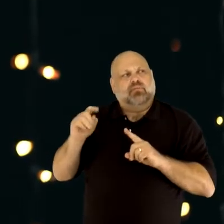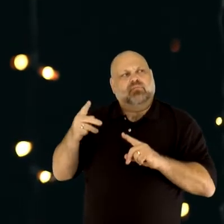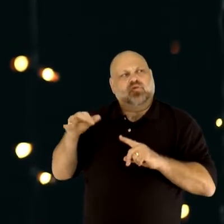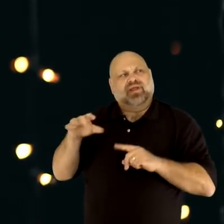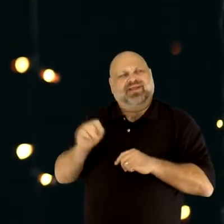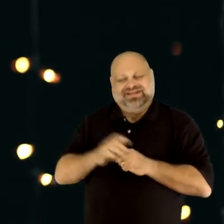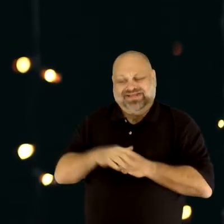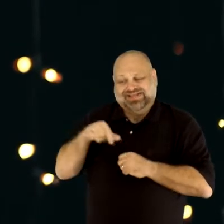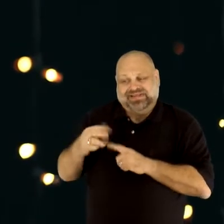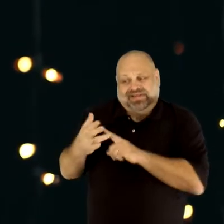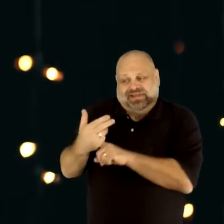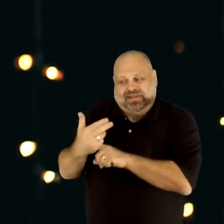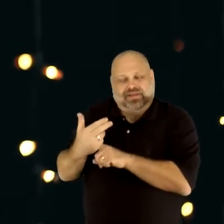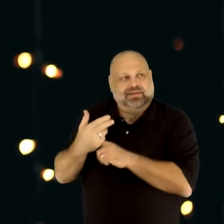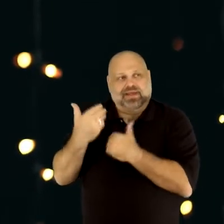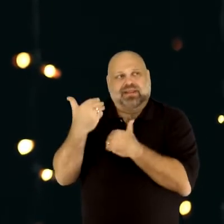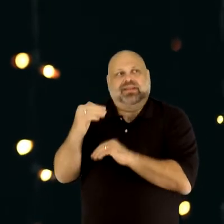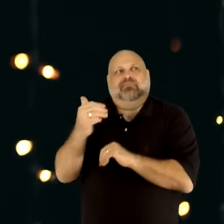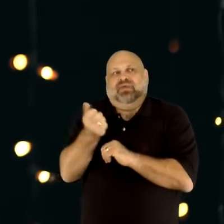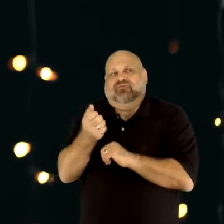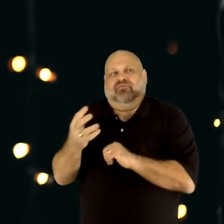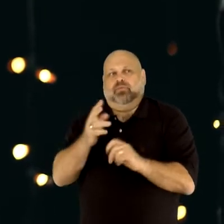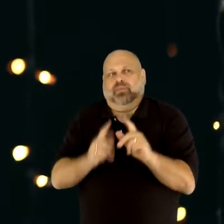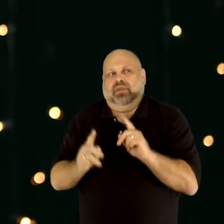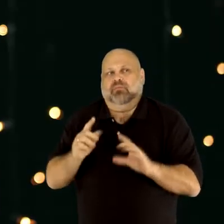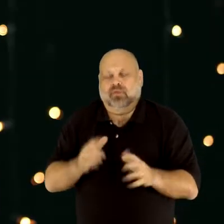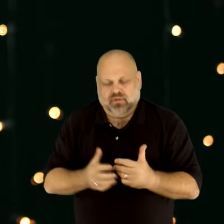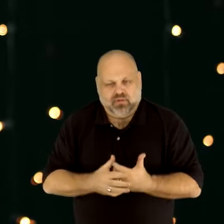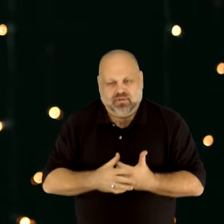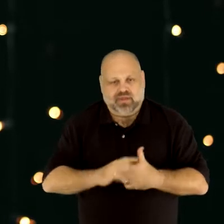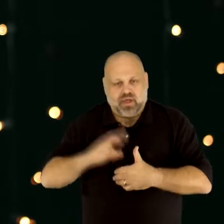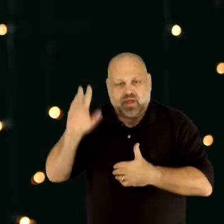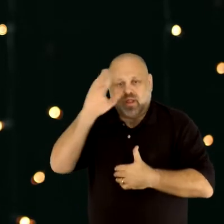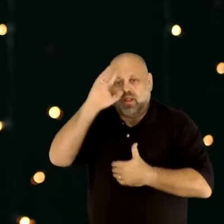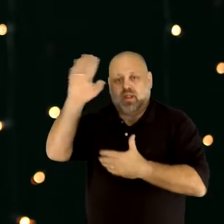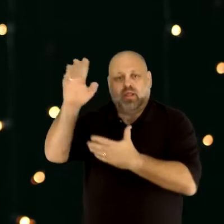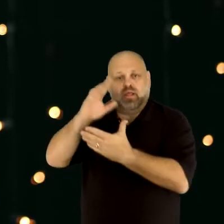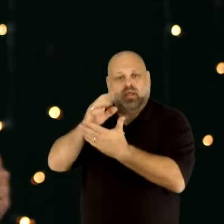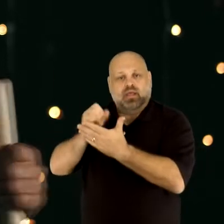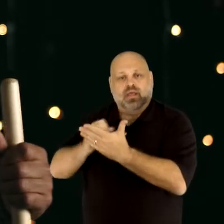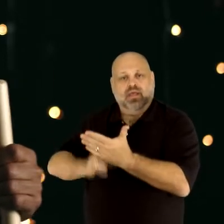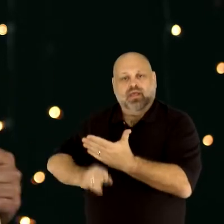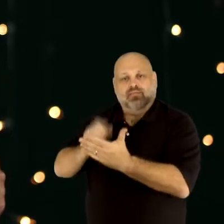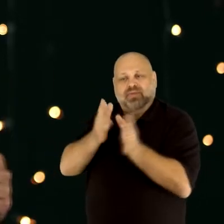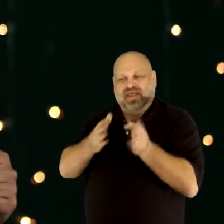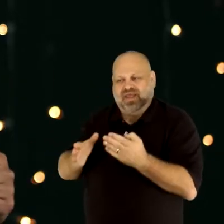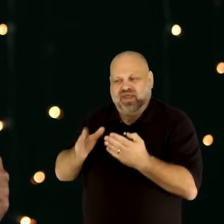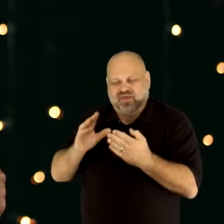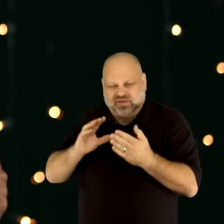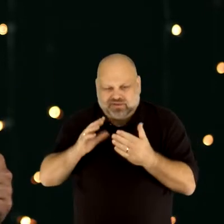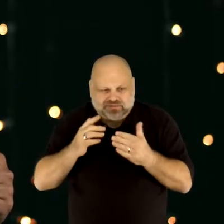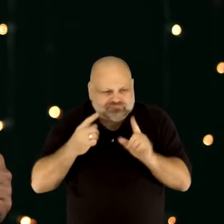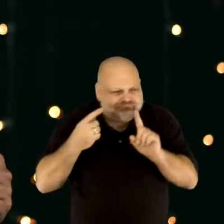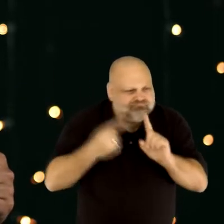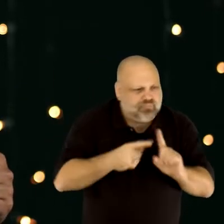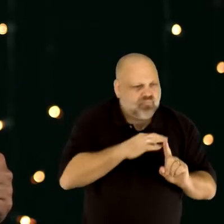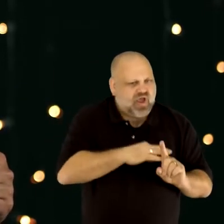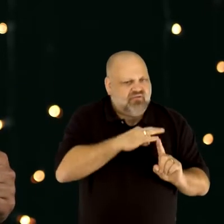little inn of ours is only gonna hold a handful of people." I even drew up plans, pushing for profits in every corner that I could.